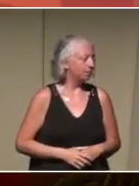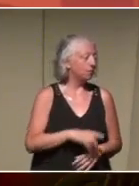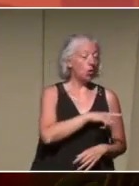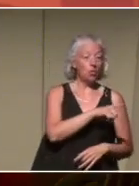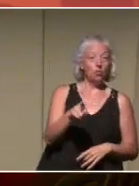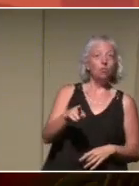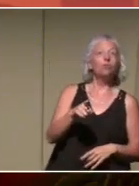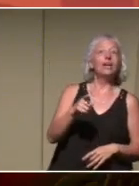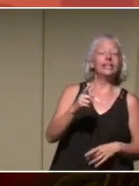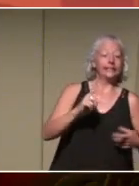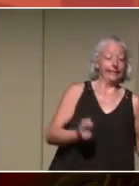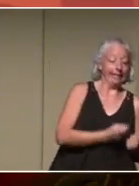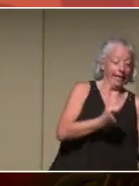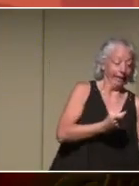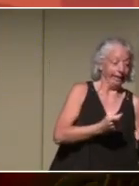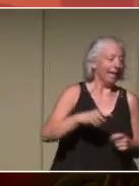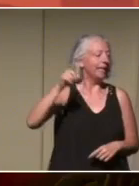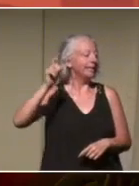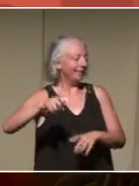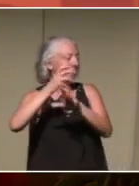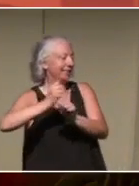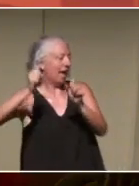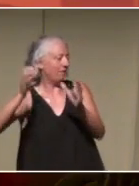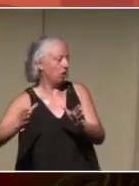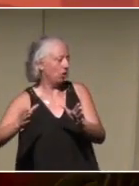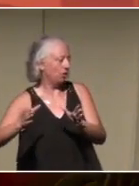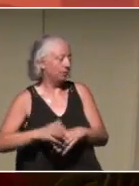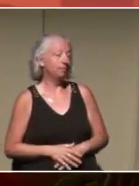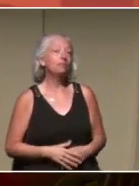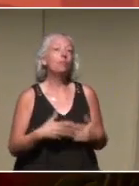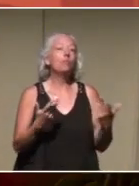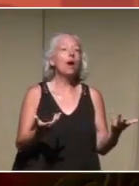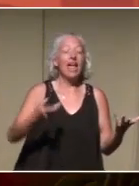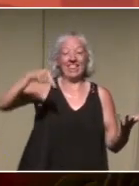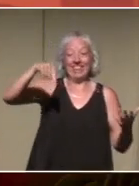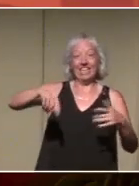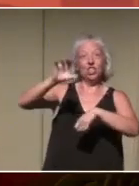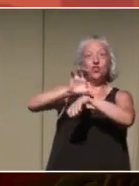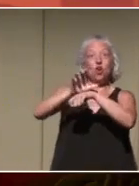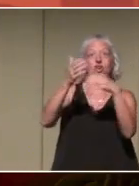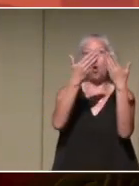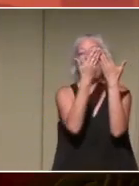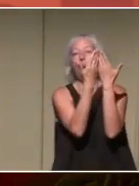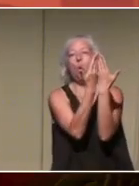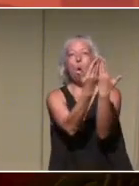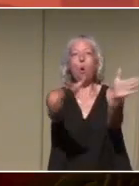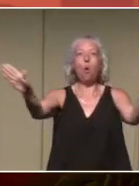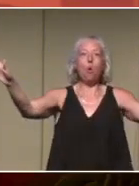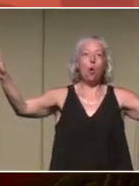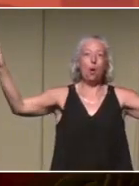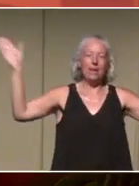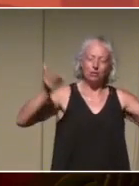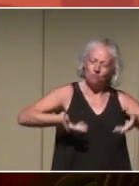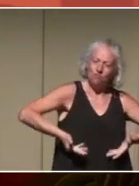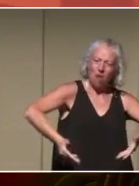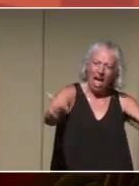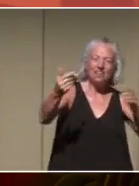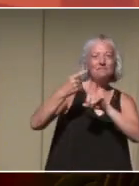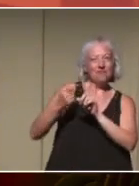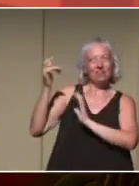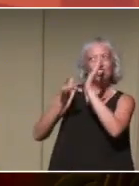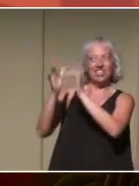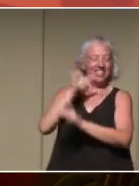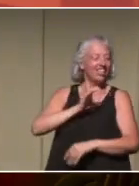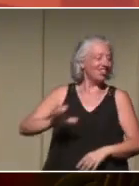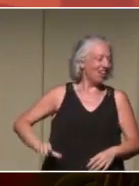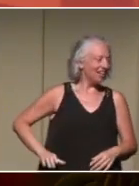to all who sin and need a Savior, this church opens wide her doors with a welcome from Jesus